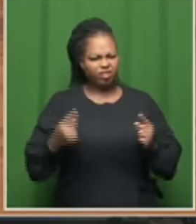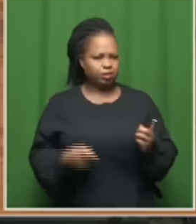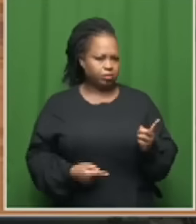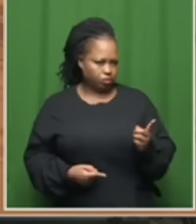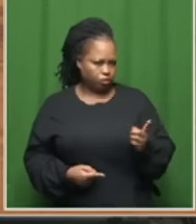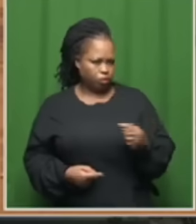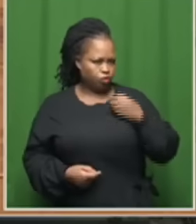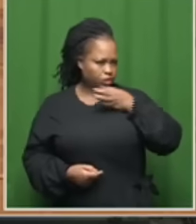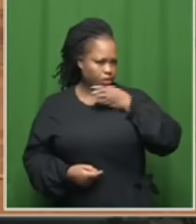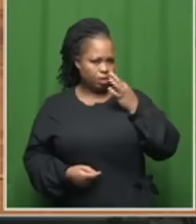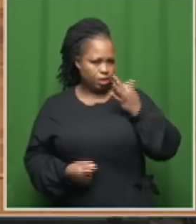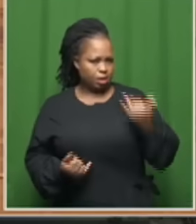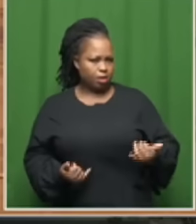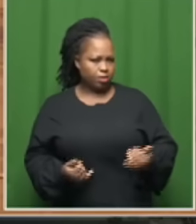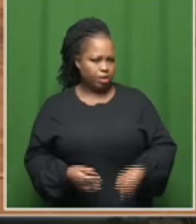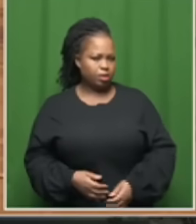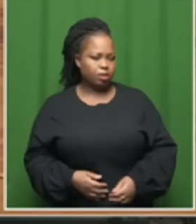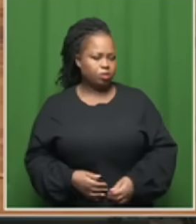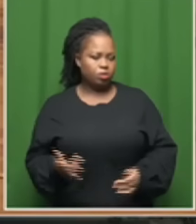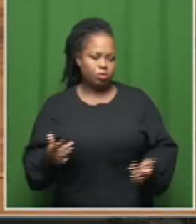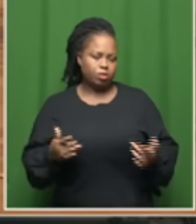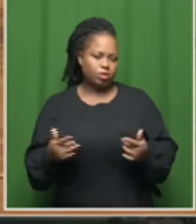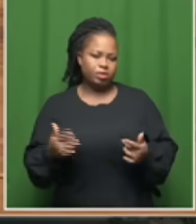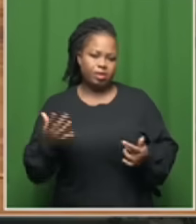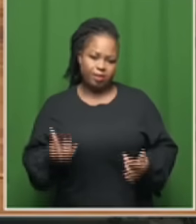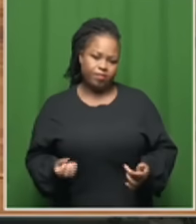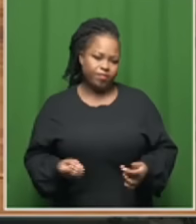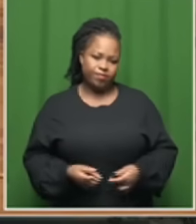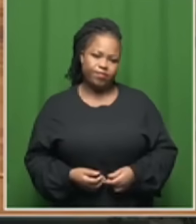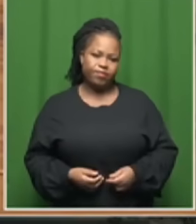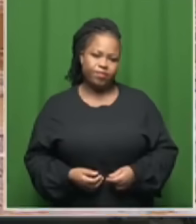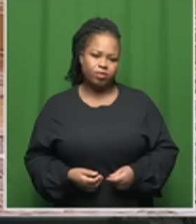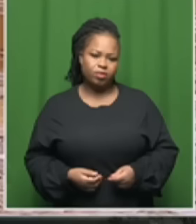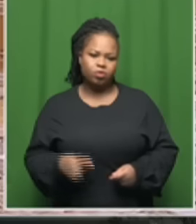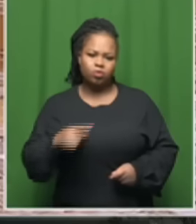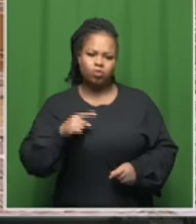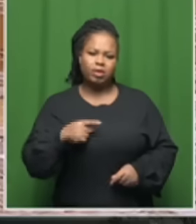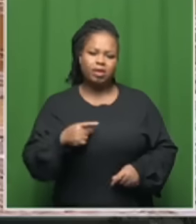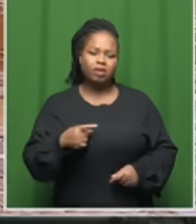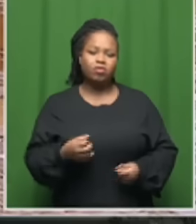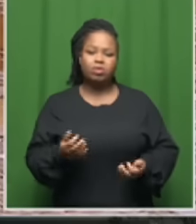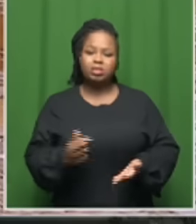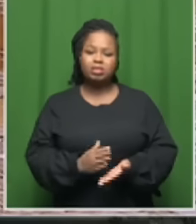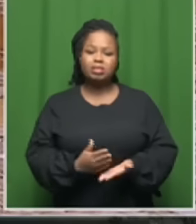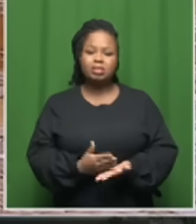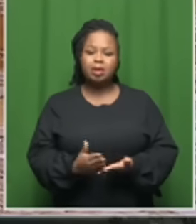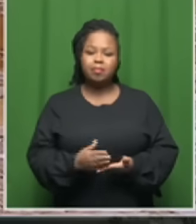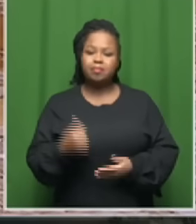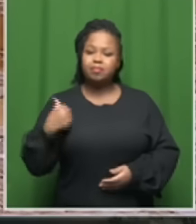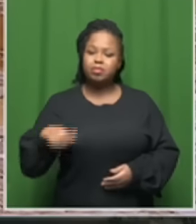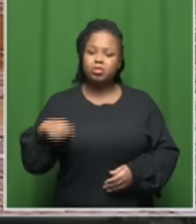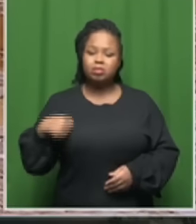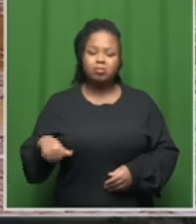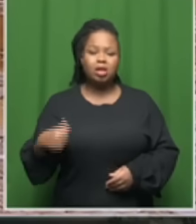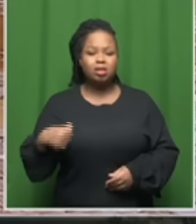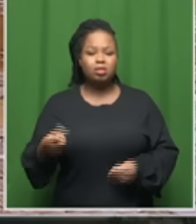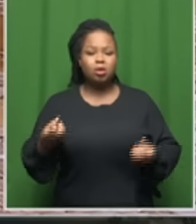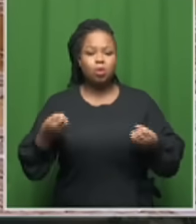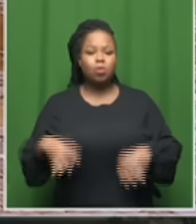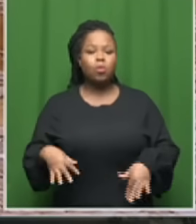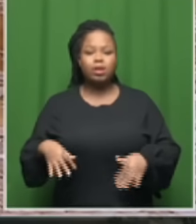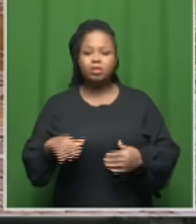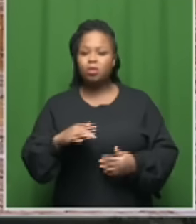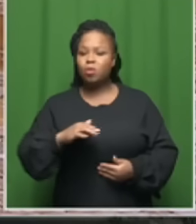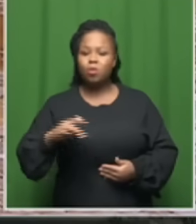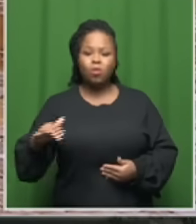is a big worry, Deputy Minister, about poor wastewater treatment in some municipalities. It's not new. We get